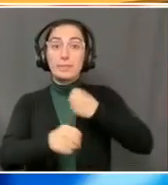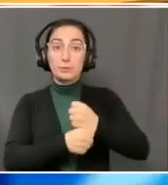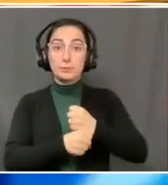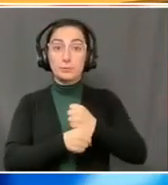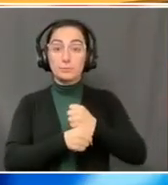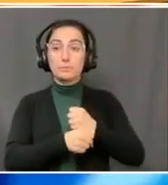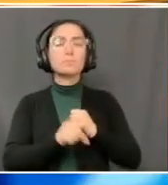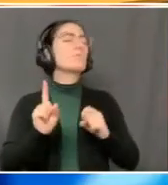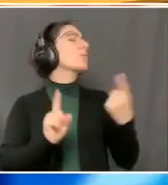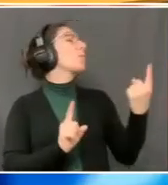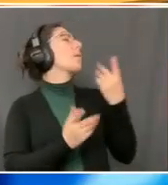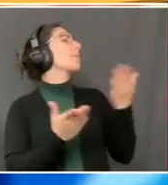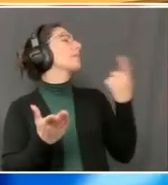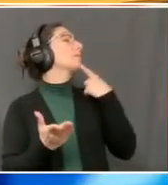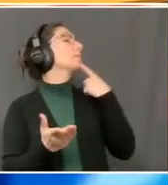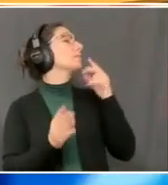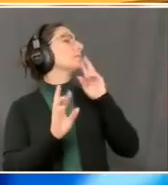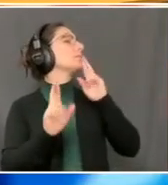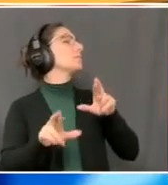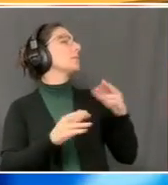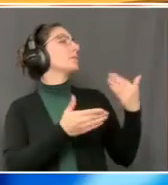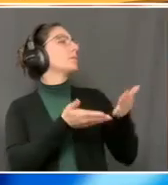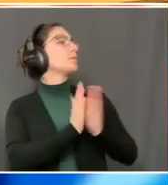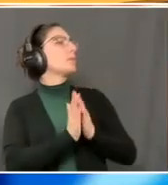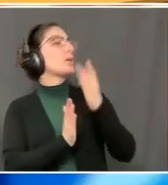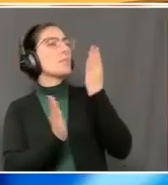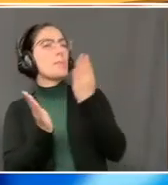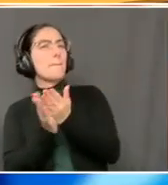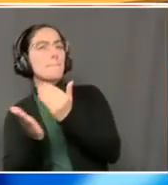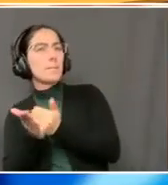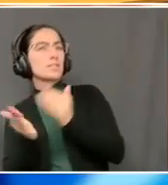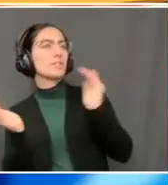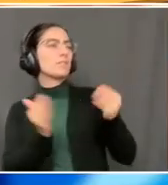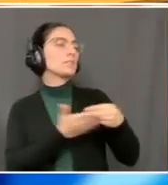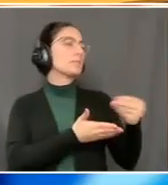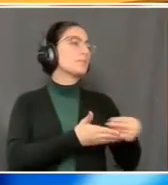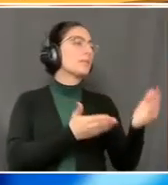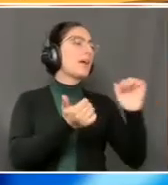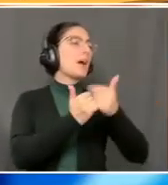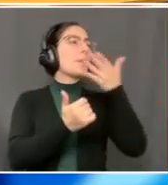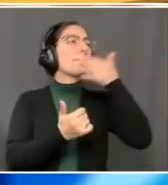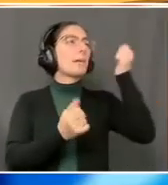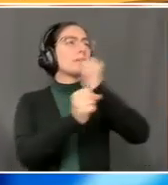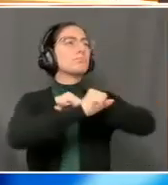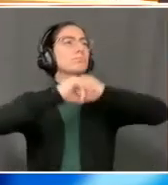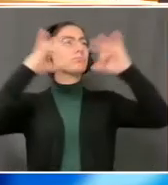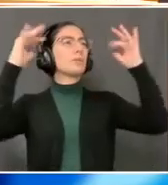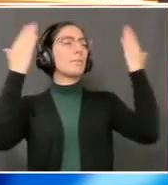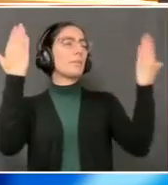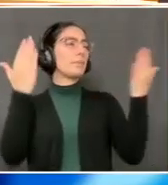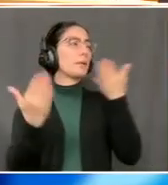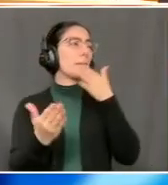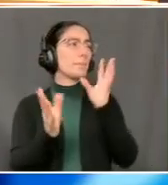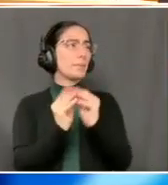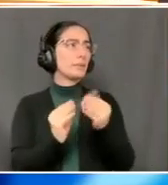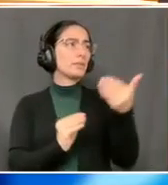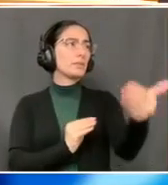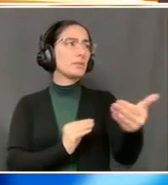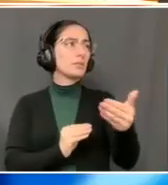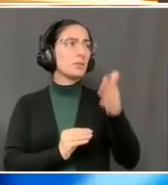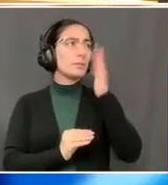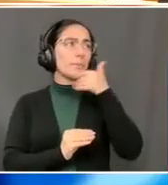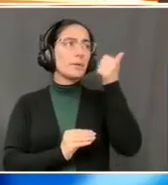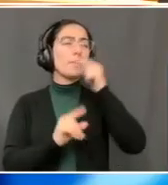you respond to our requests on the budgeted versus expenditures, I don't know how best to visualize this, and maybe it's in an upcoming meeting, but I think the